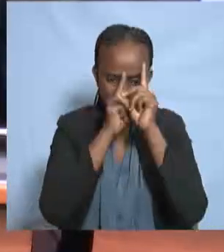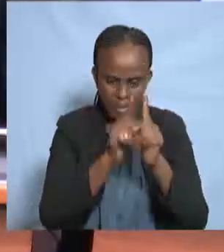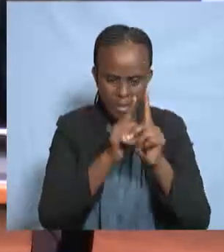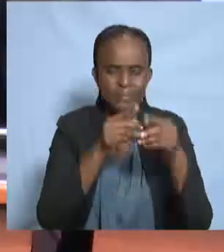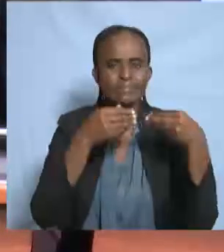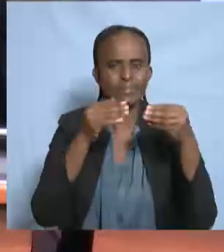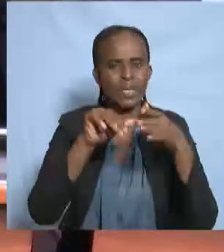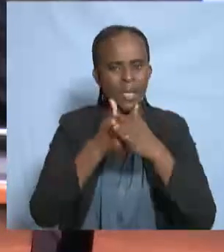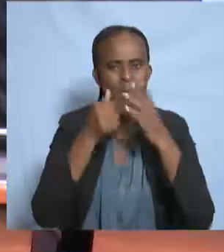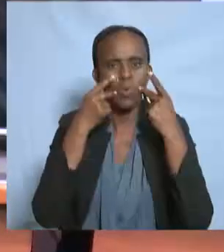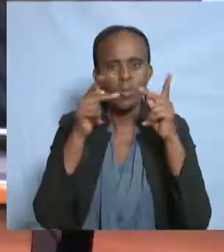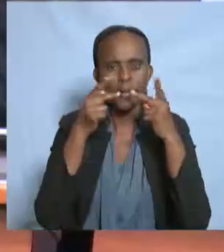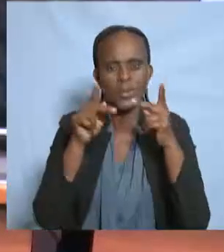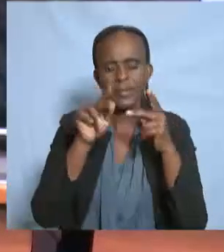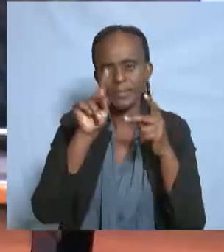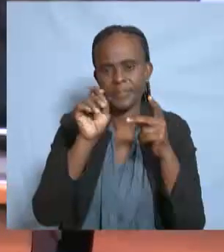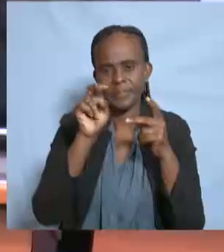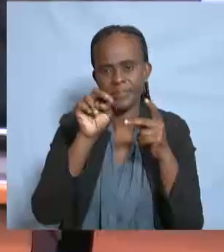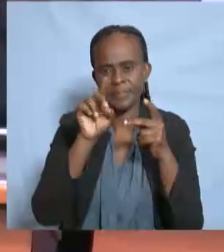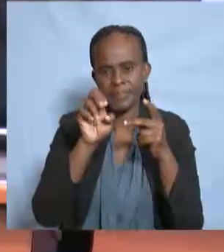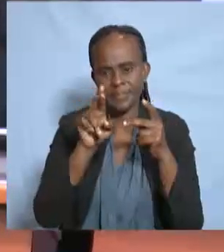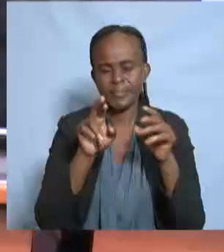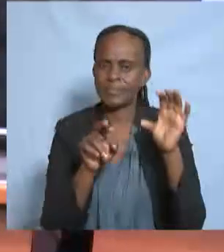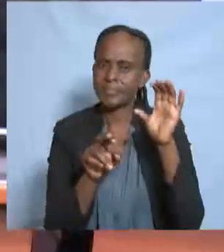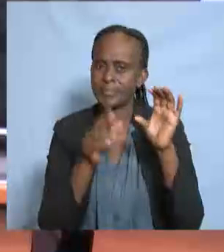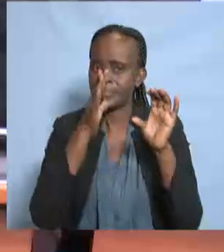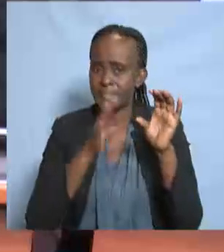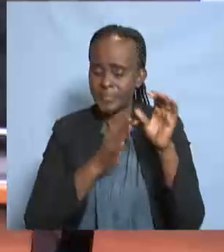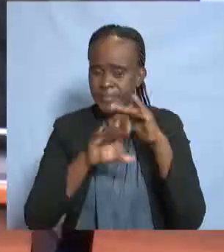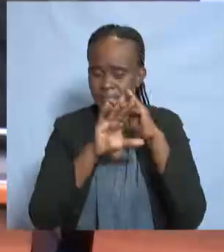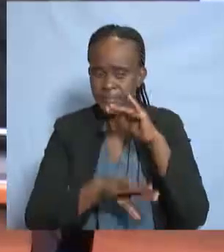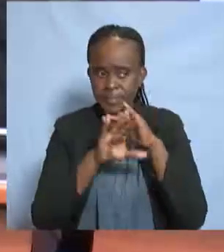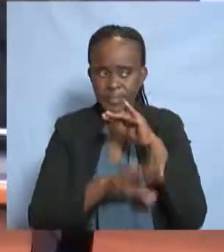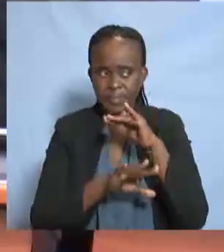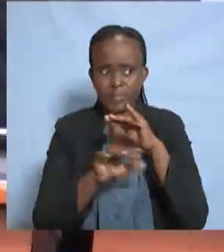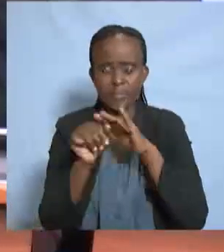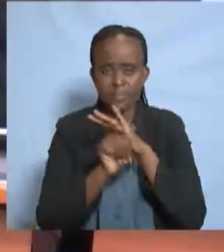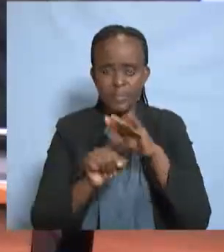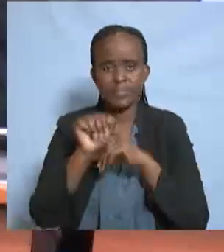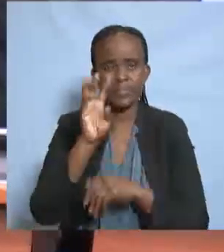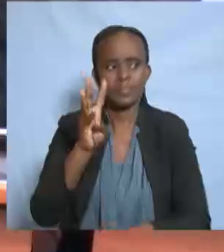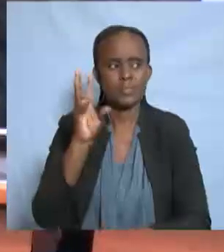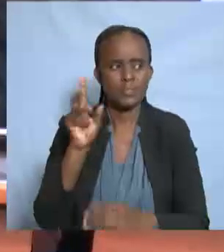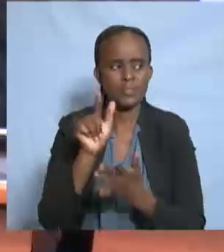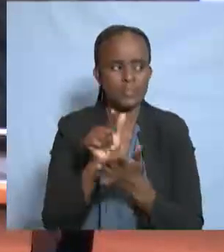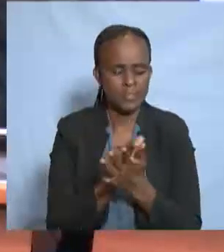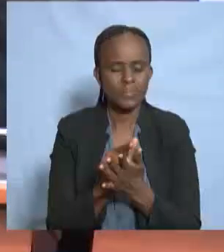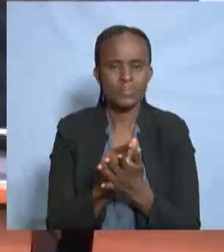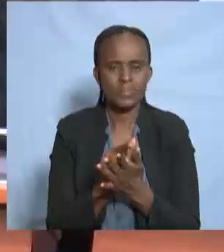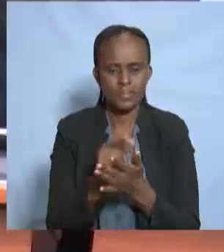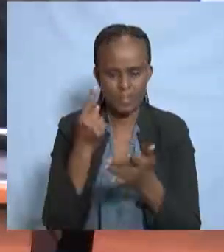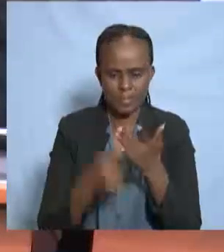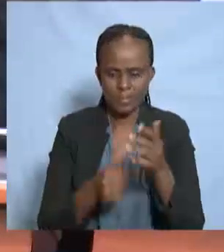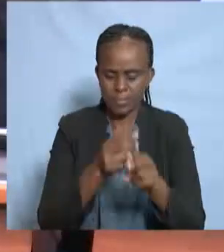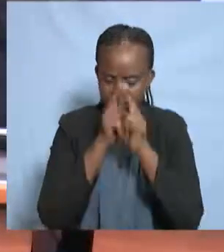dispose it off through public tender. Option C, Madam Speaker, under Section 46 of the law, is what